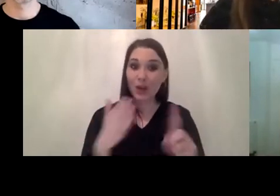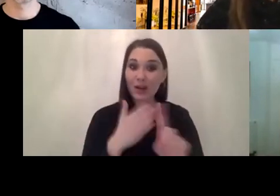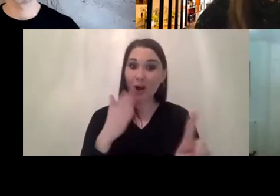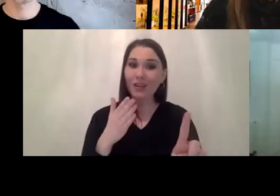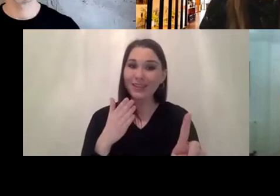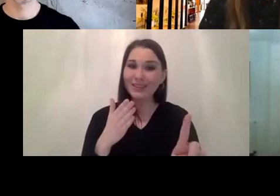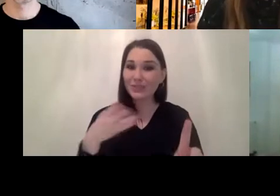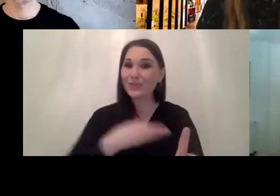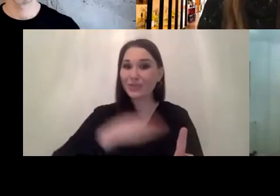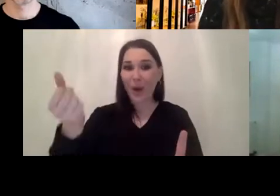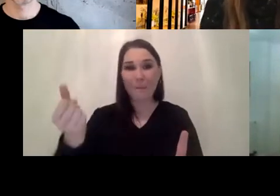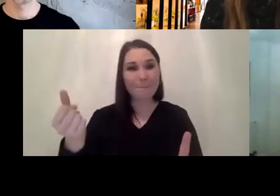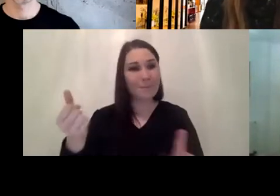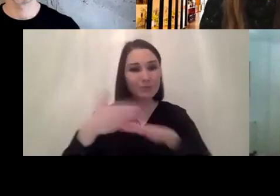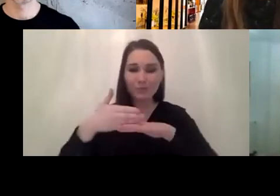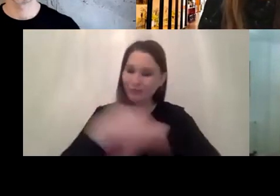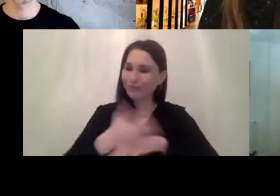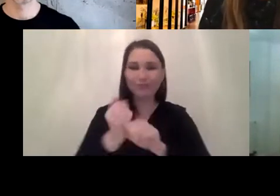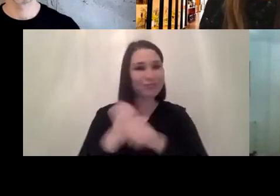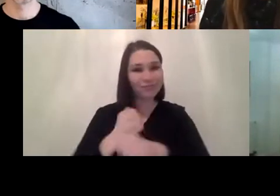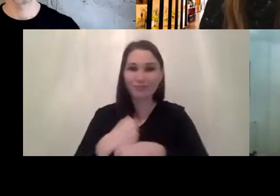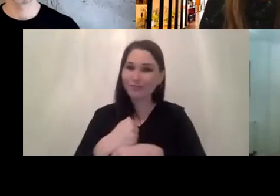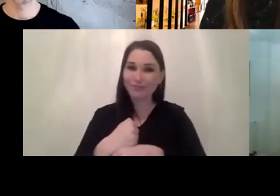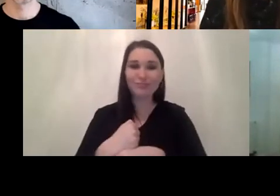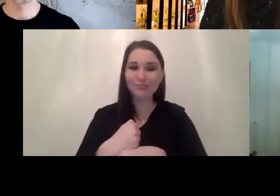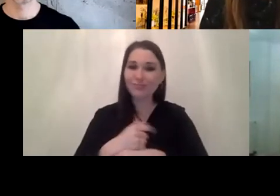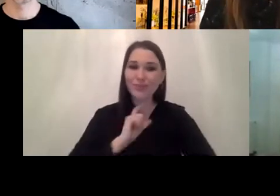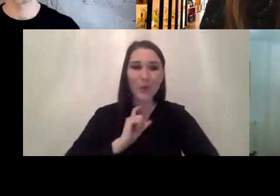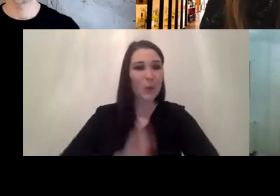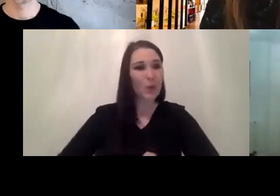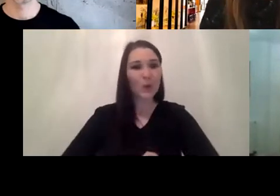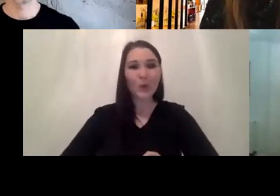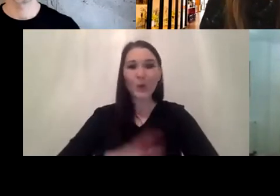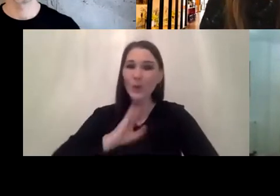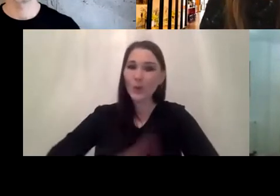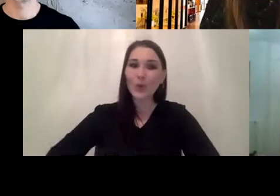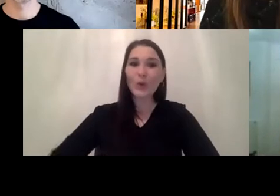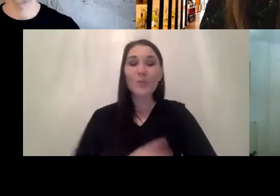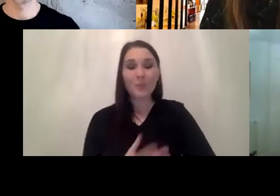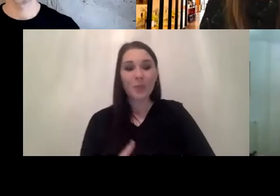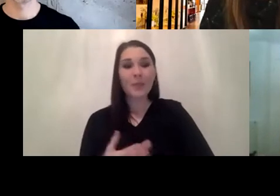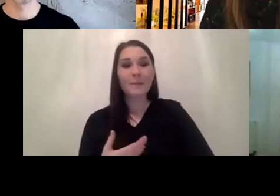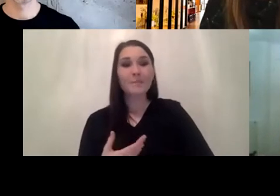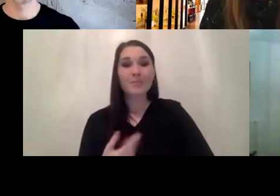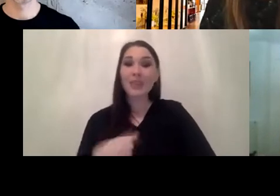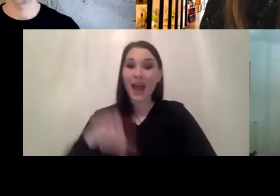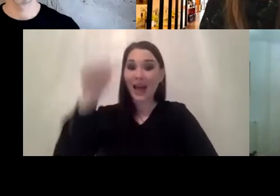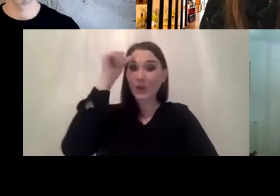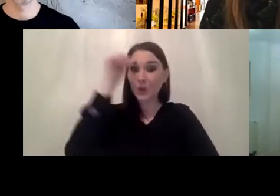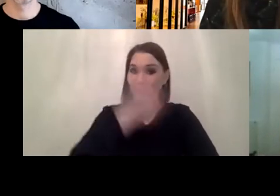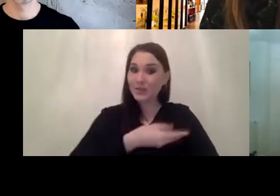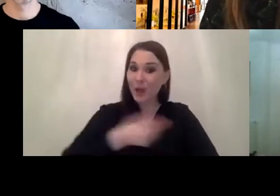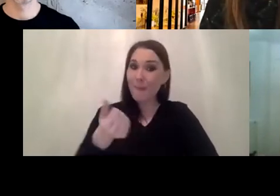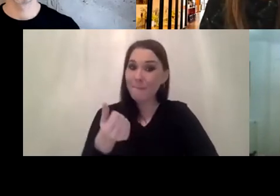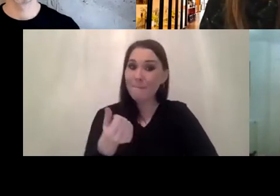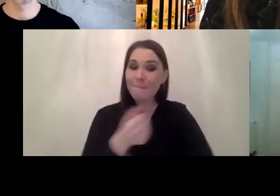than others. My children are fortunately, well, they're close to being adults now, unfortunately, but I know some people, particularly